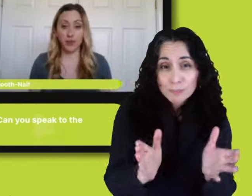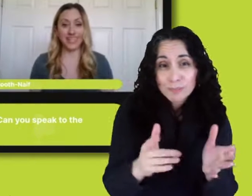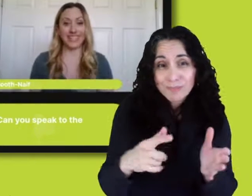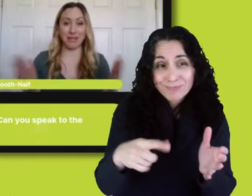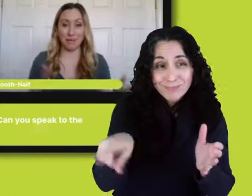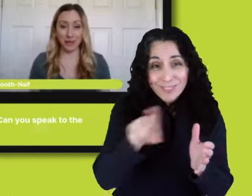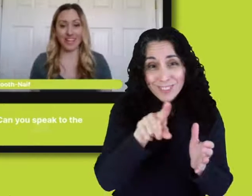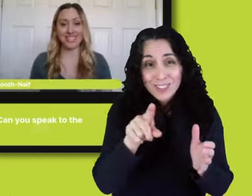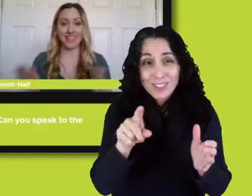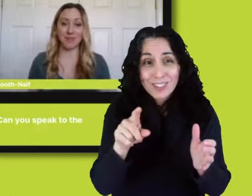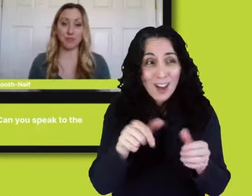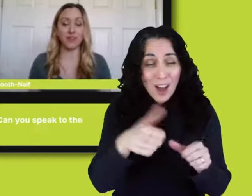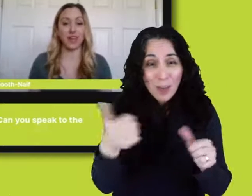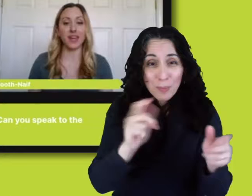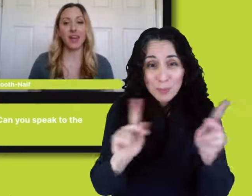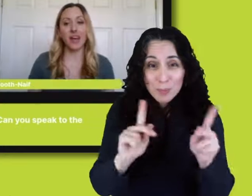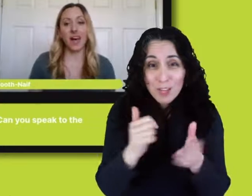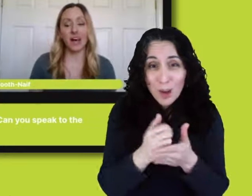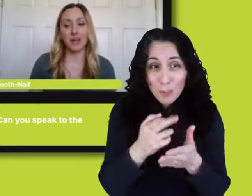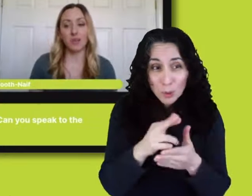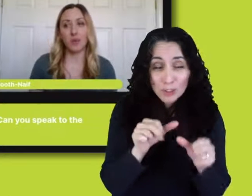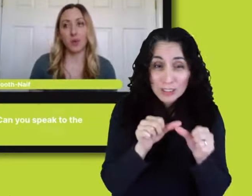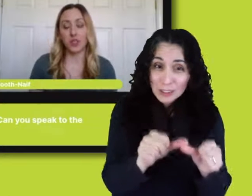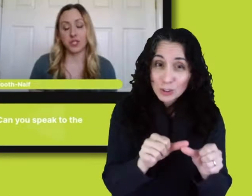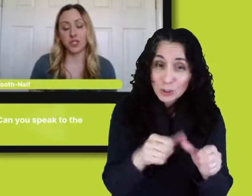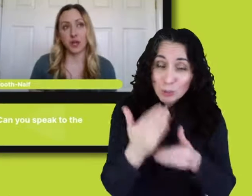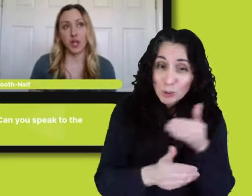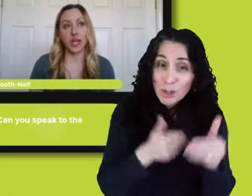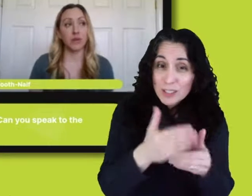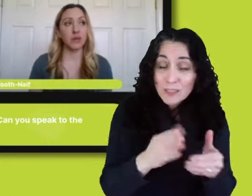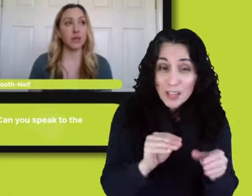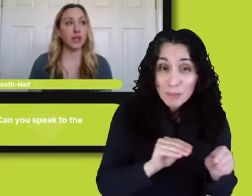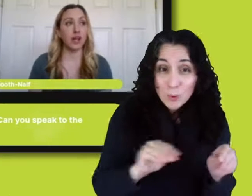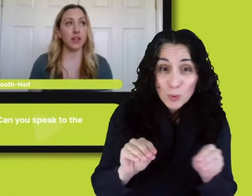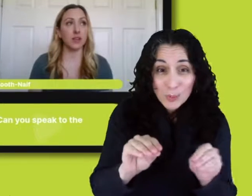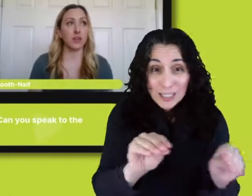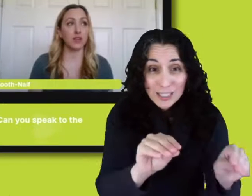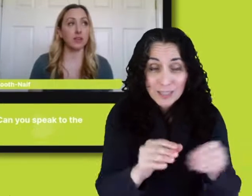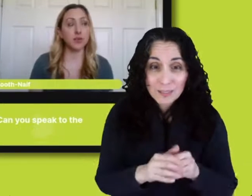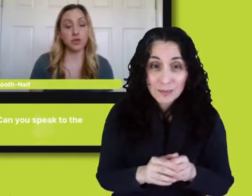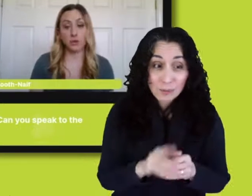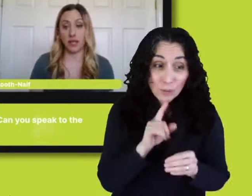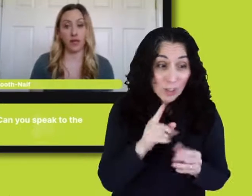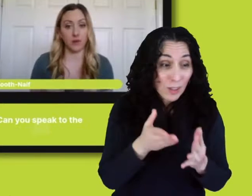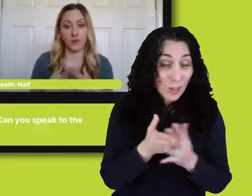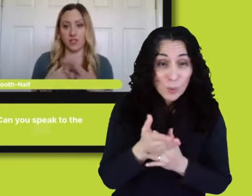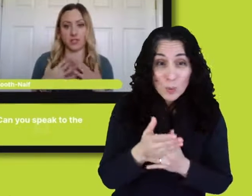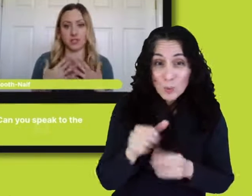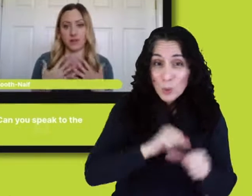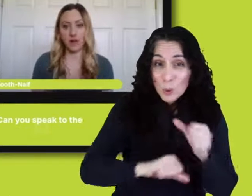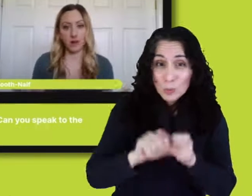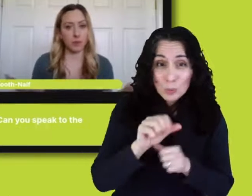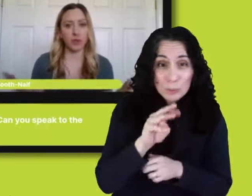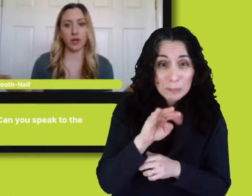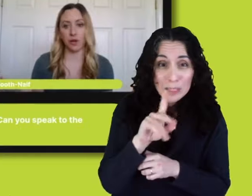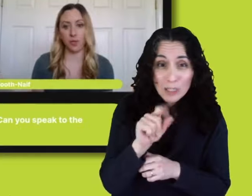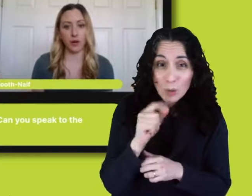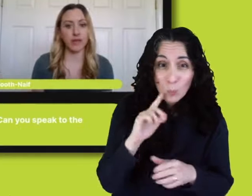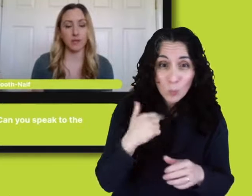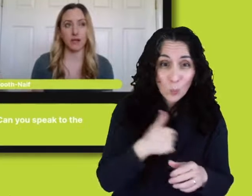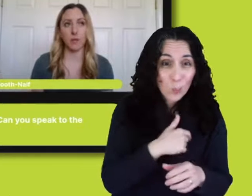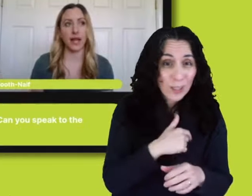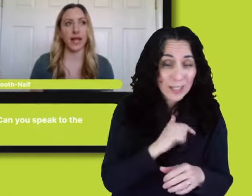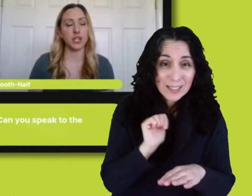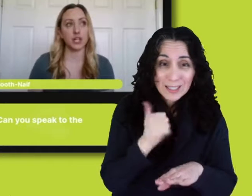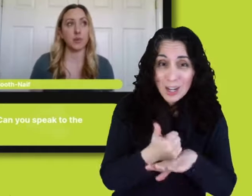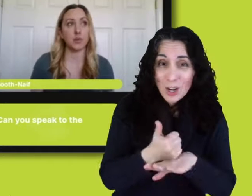help her keep progressing and moving, which is great. And really, through social media, we've just built her